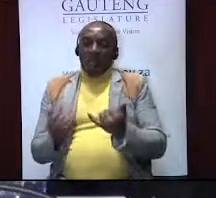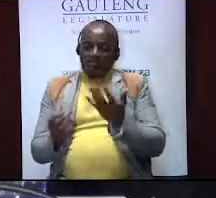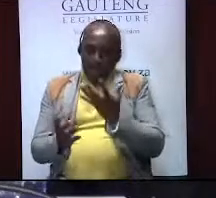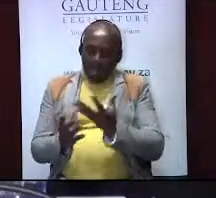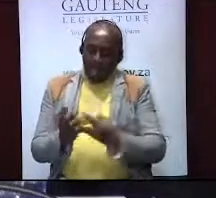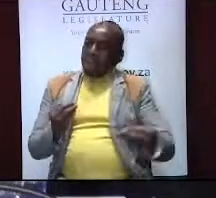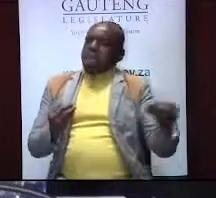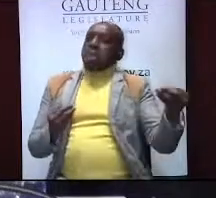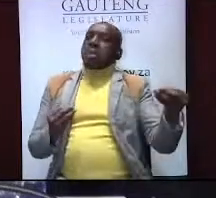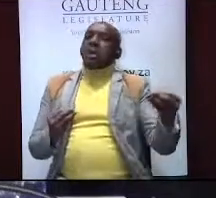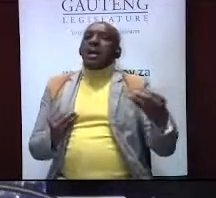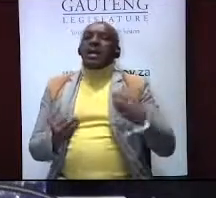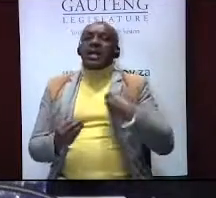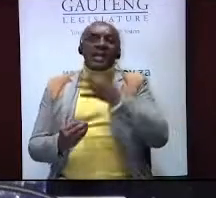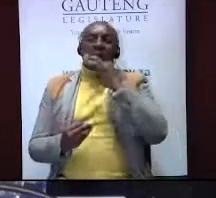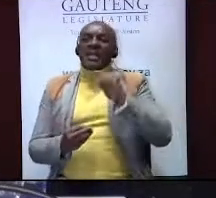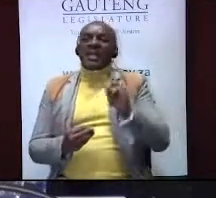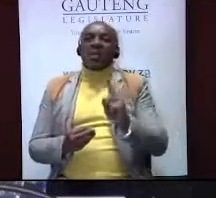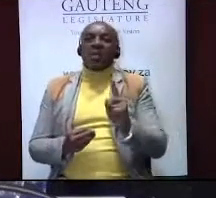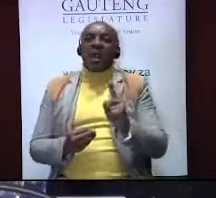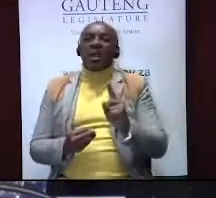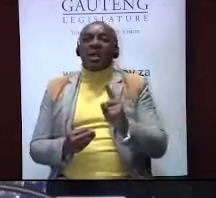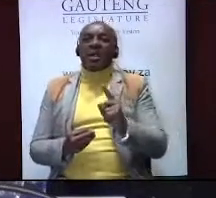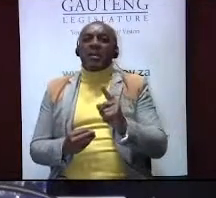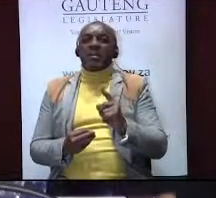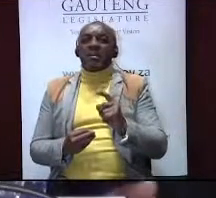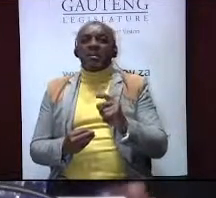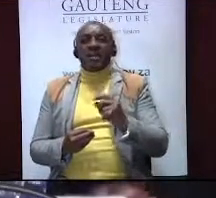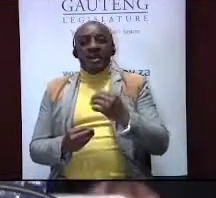we saying, Christian women?